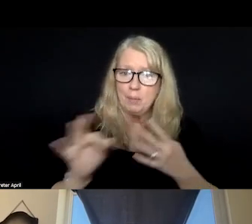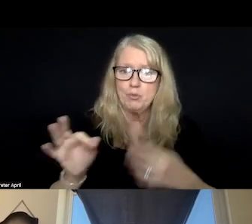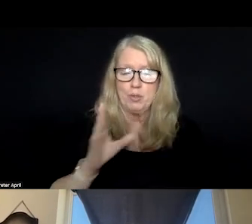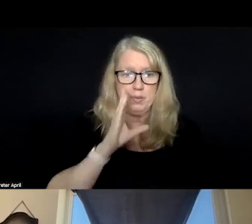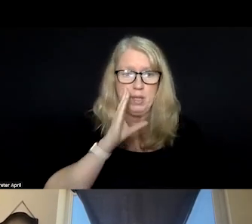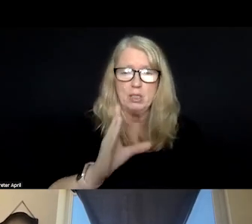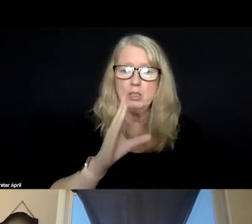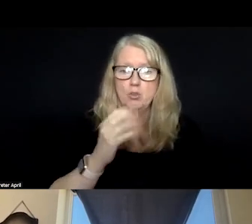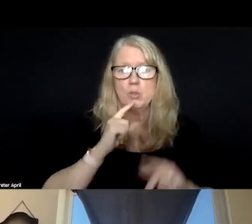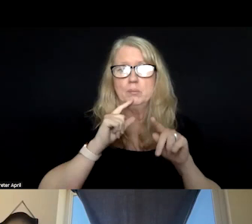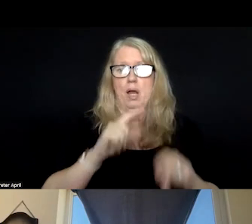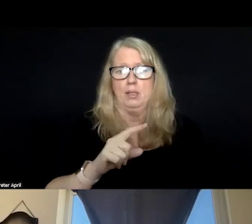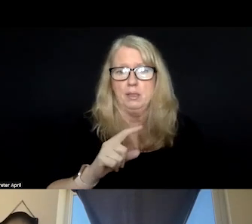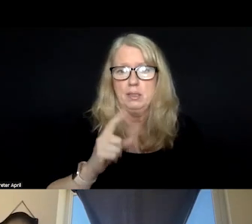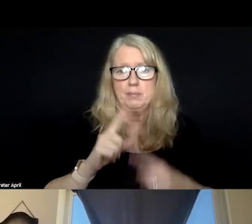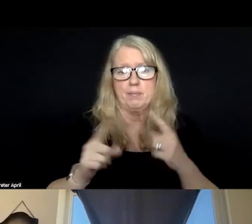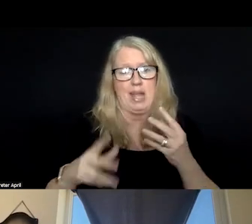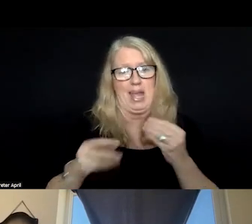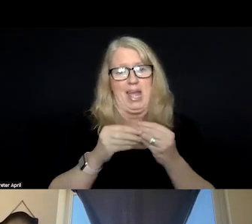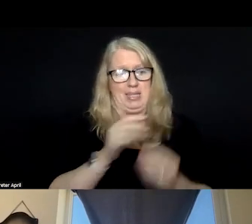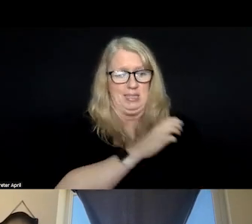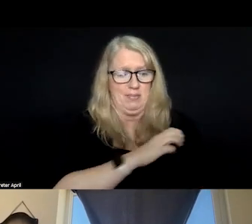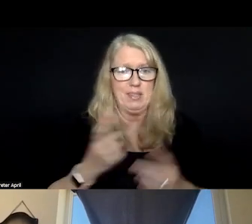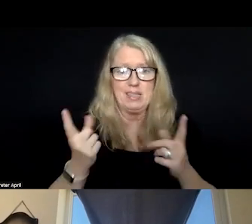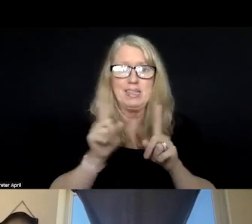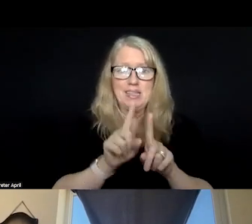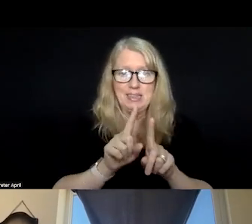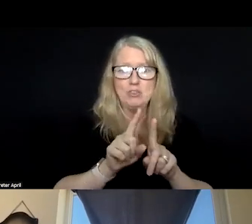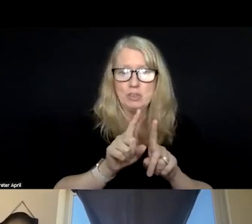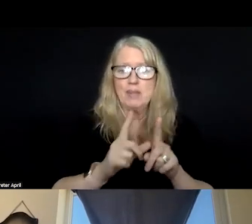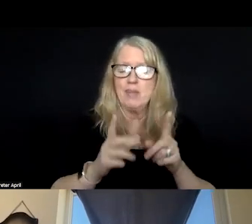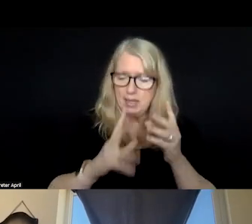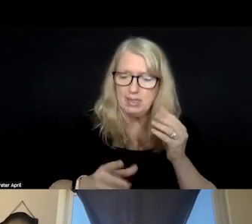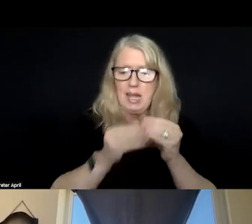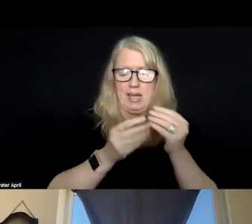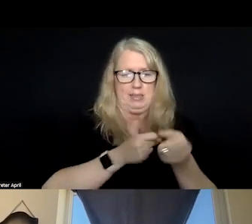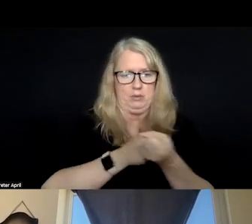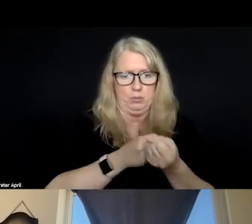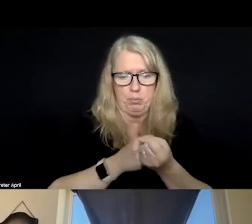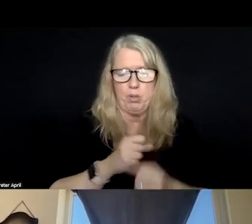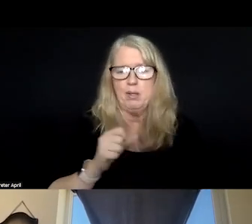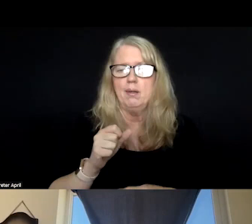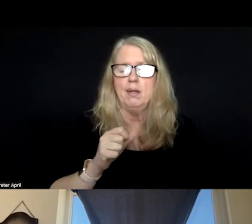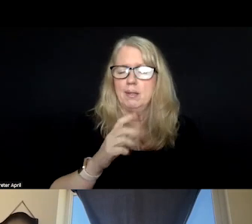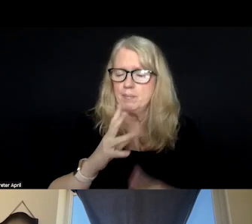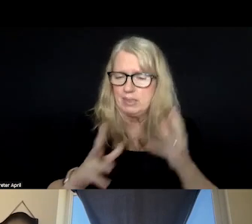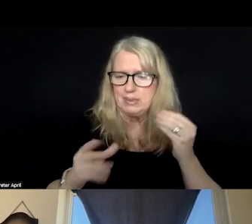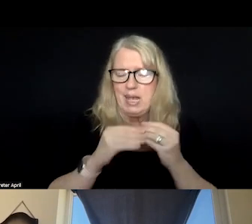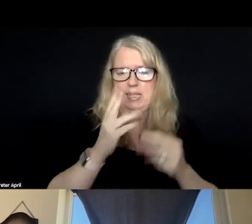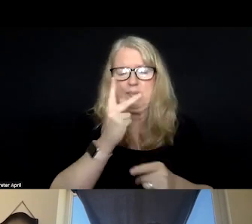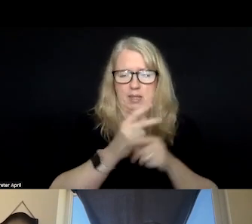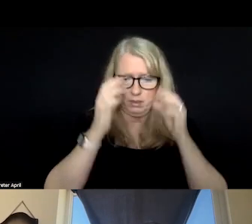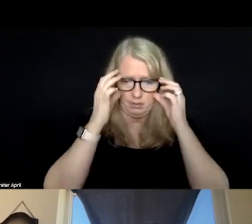is responding, adding a clinician actually is adding support. It's adding that care,